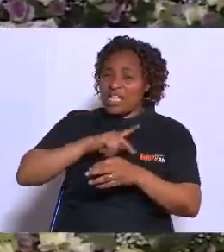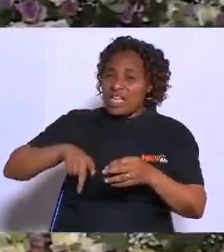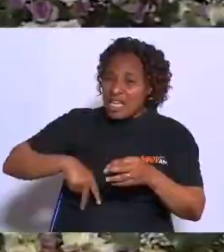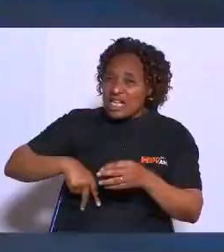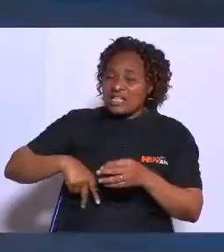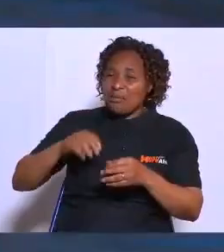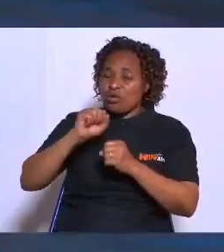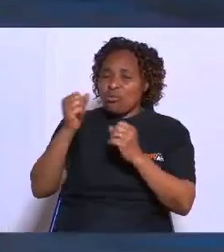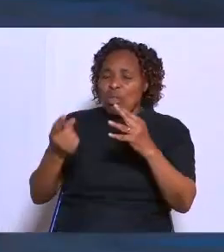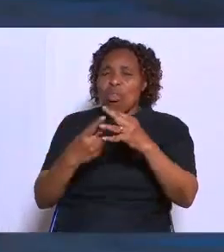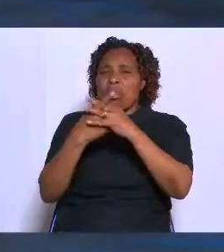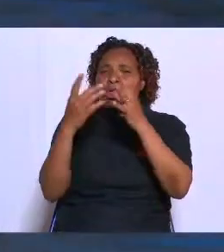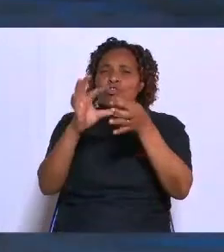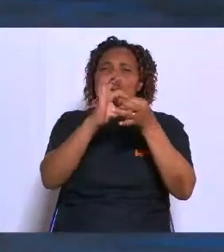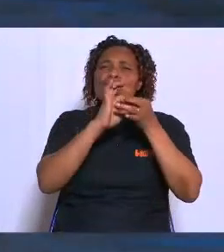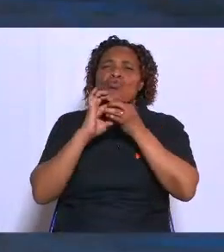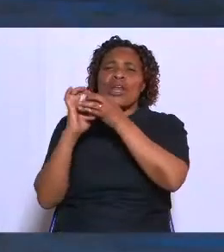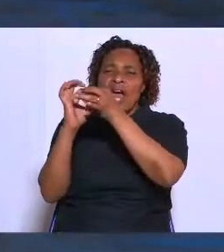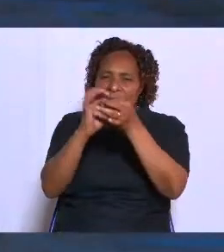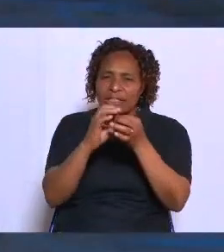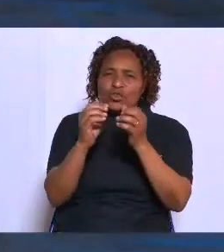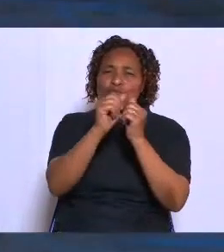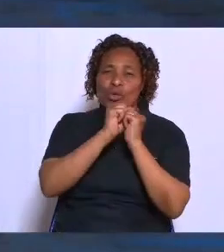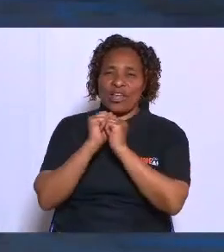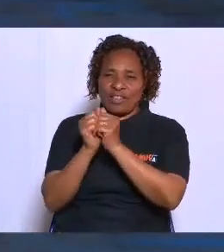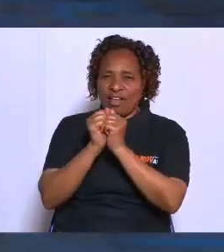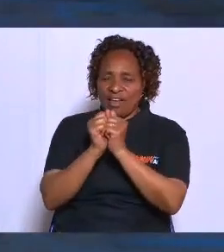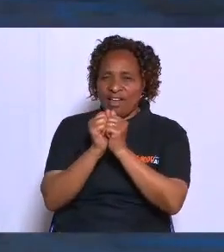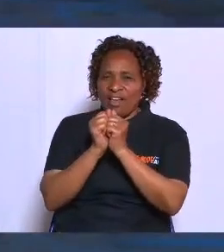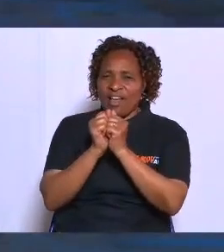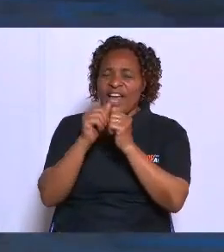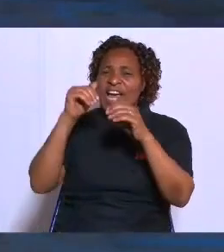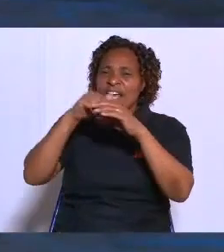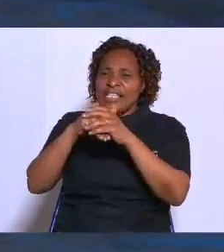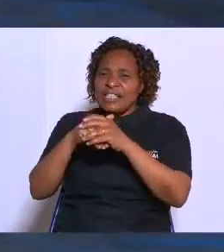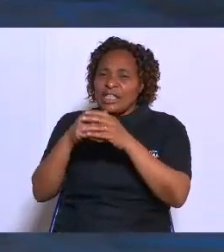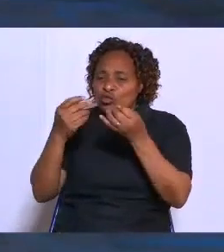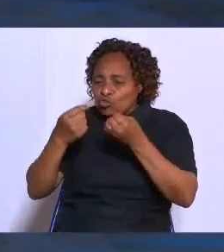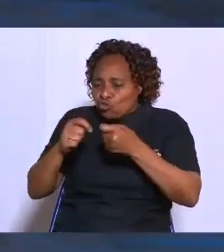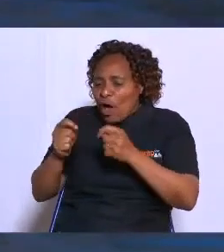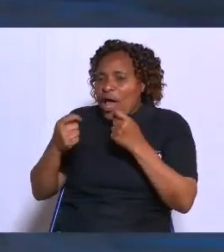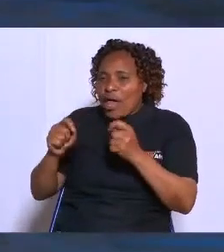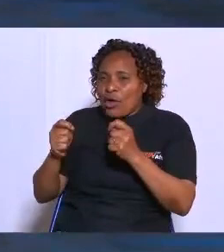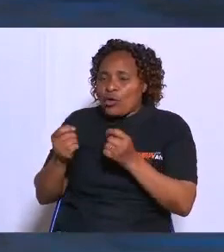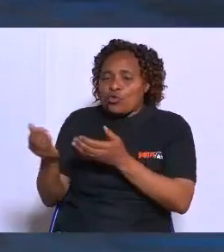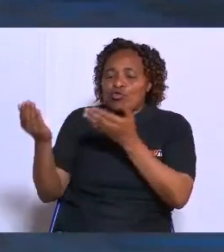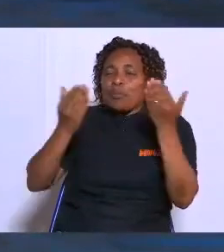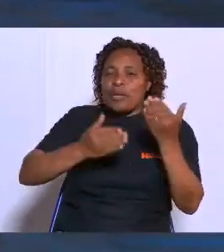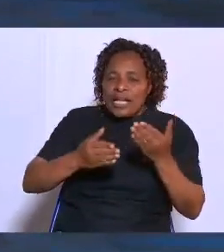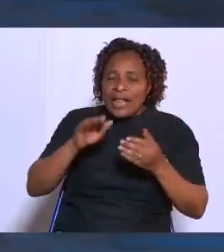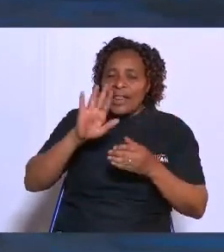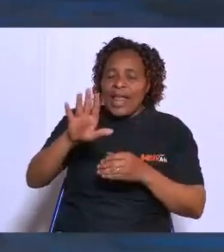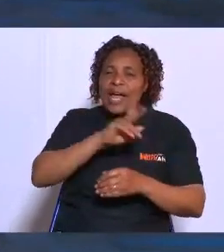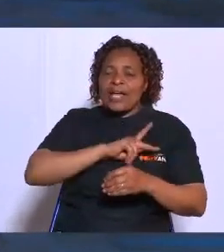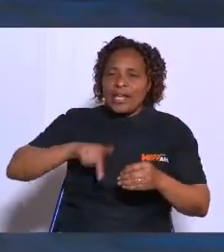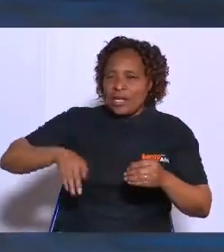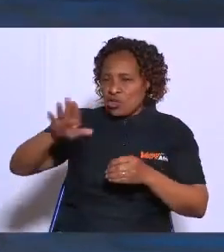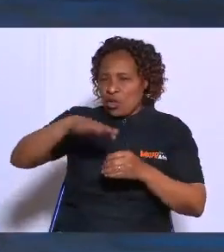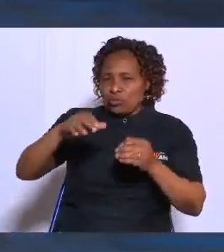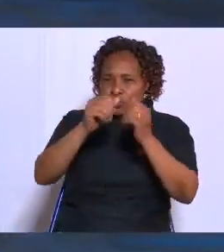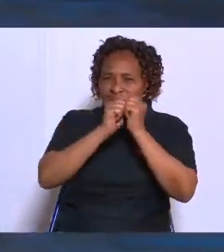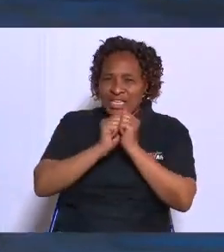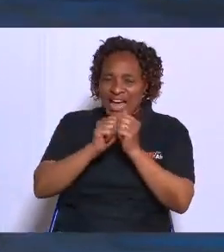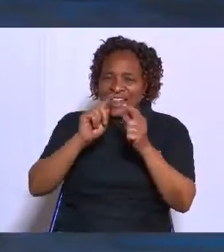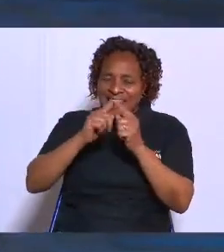popes and they United in an attempt to bring their empire together in a change